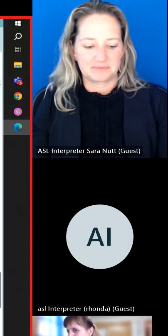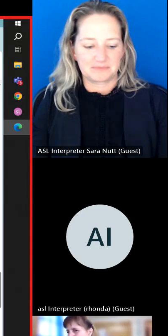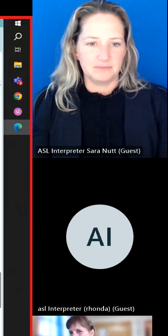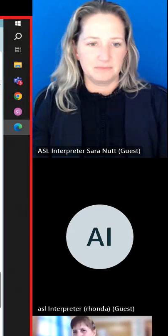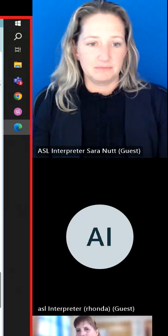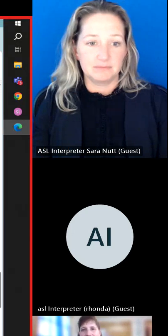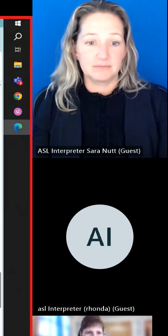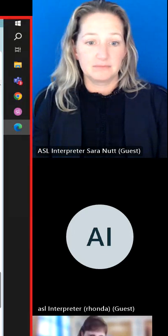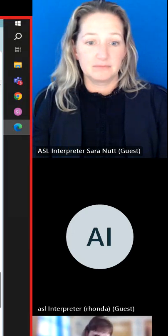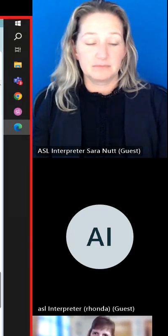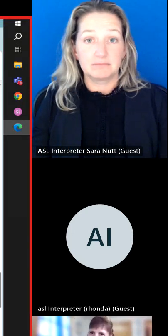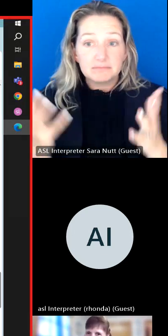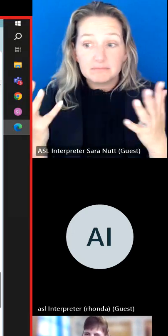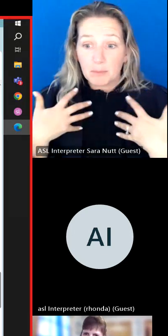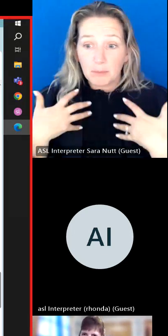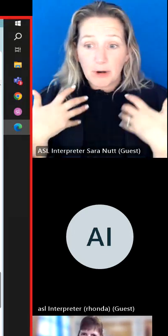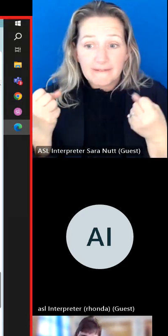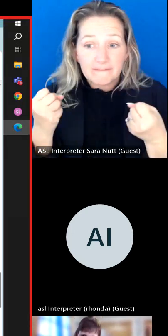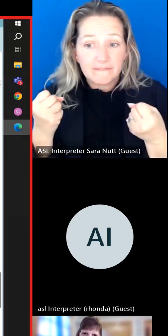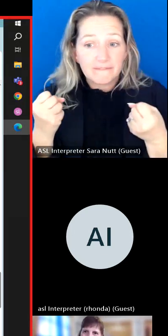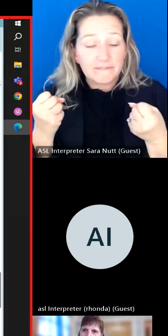Anyone brave and want to try?